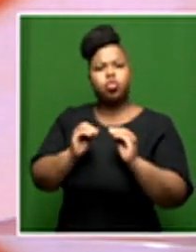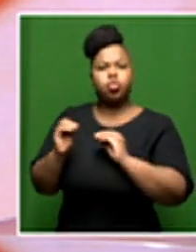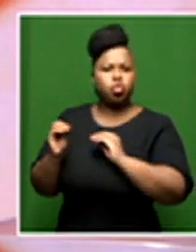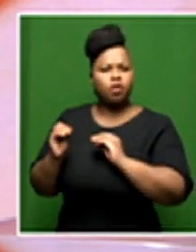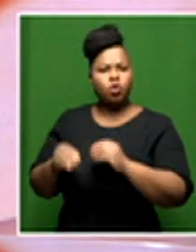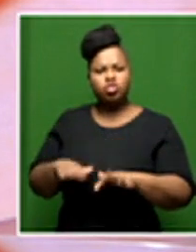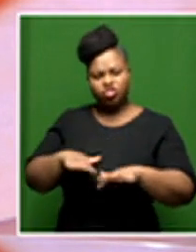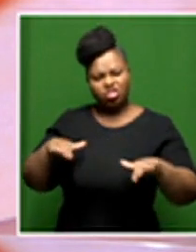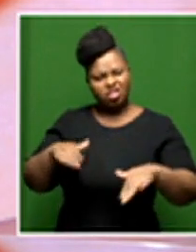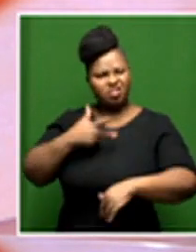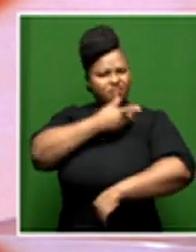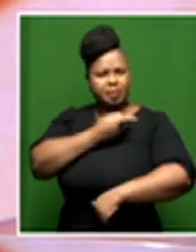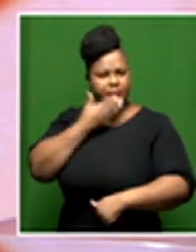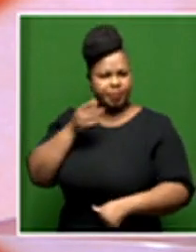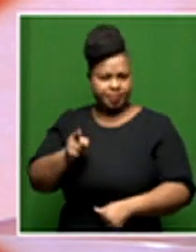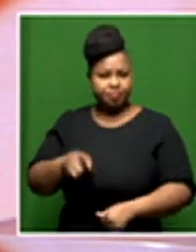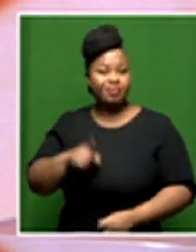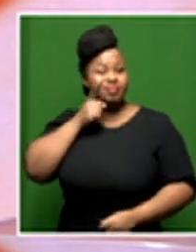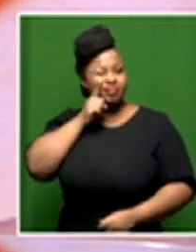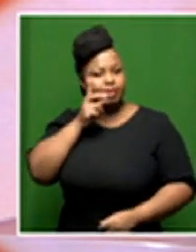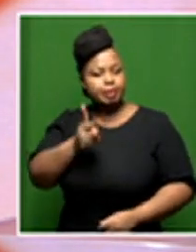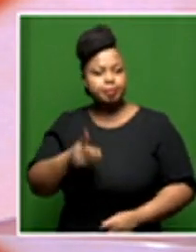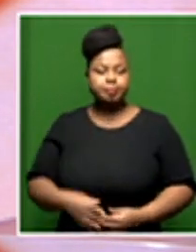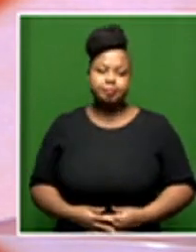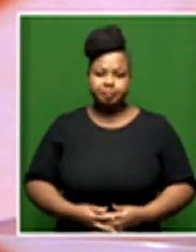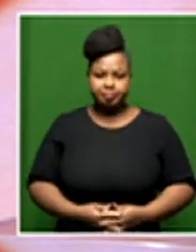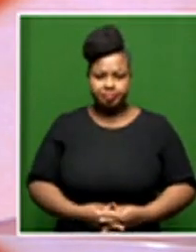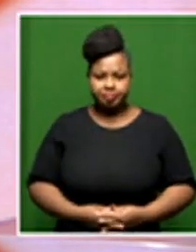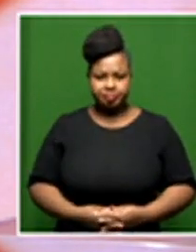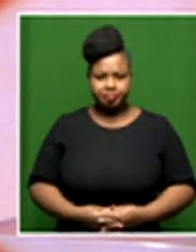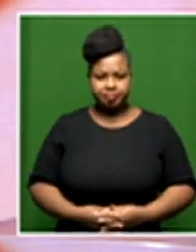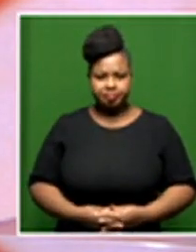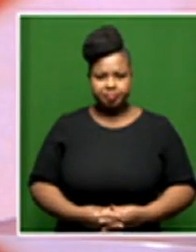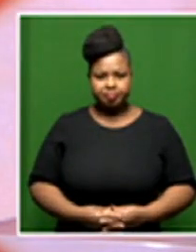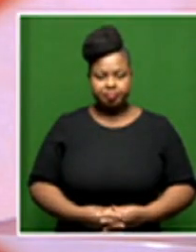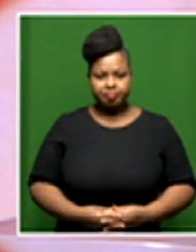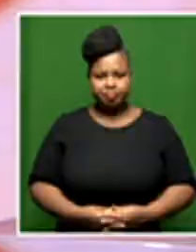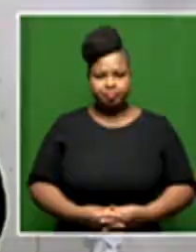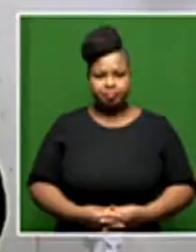delaying or not vaccinating children. Let's listen to the interview.